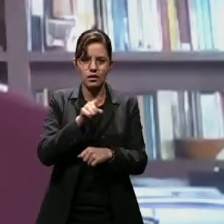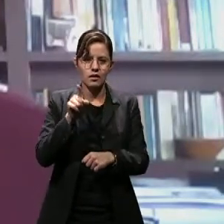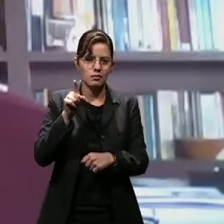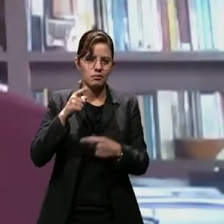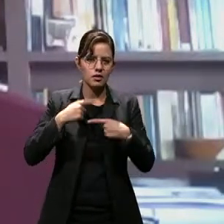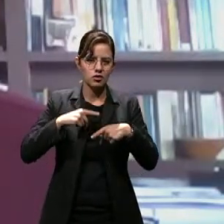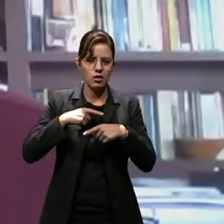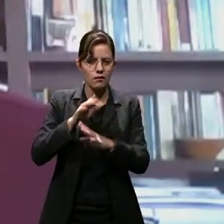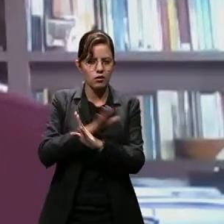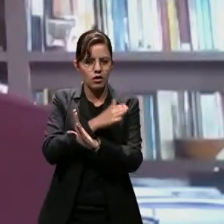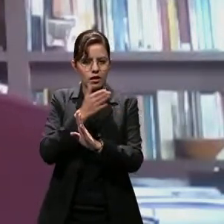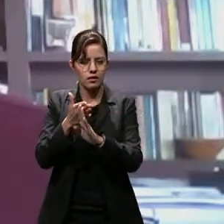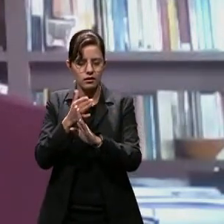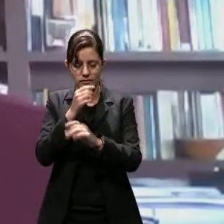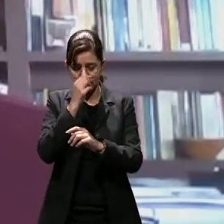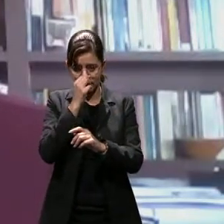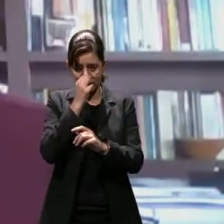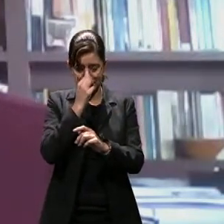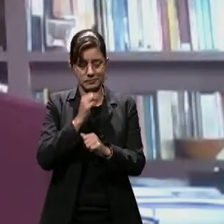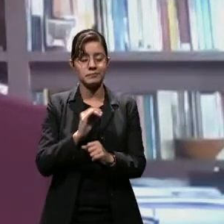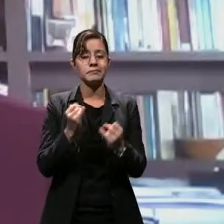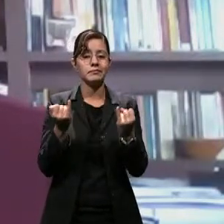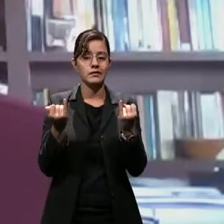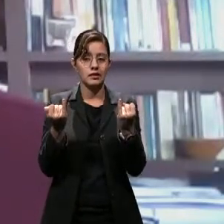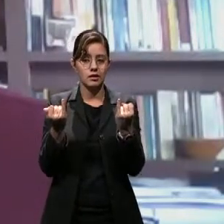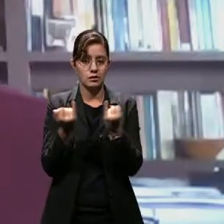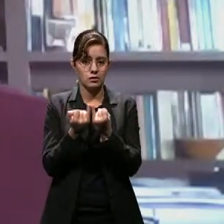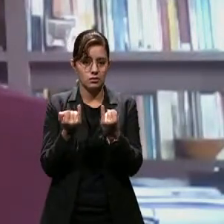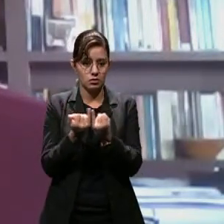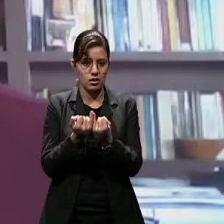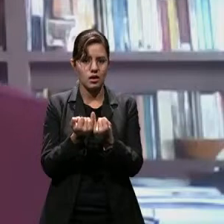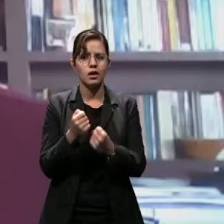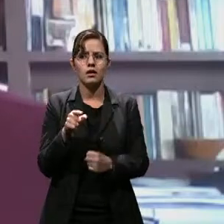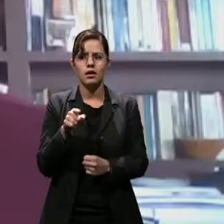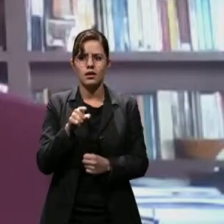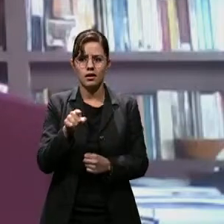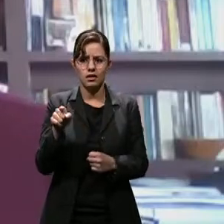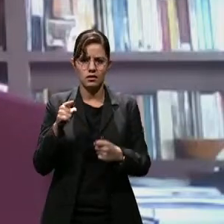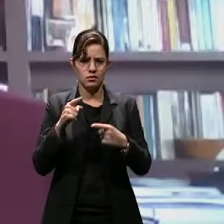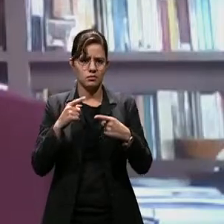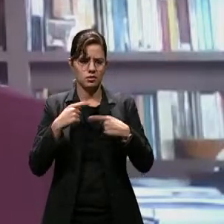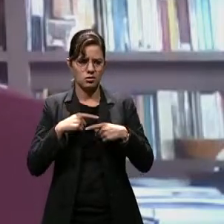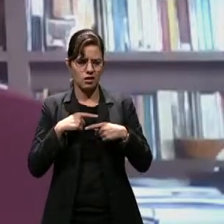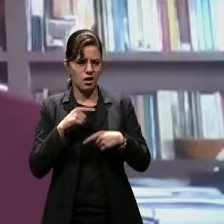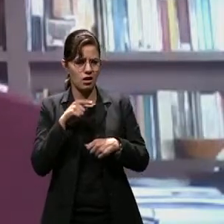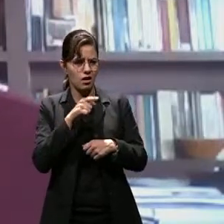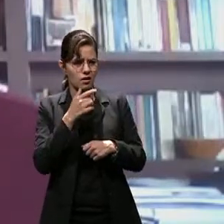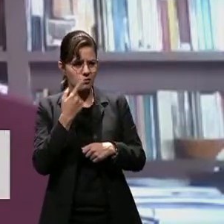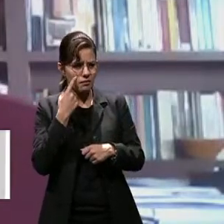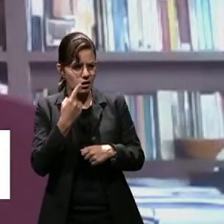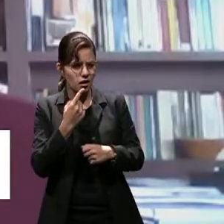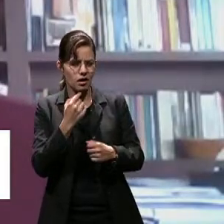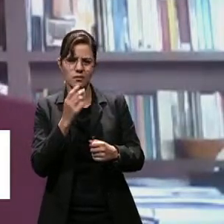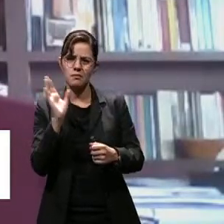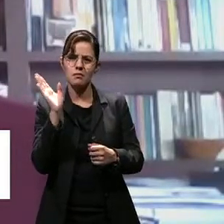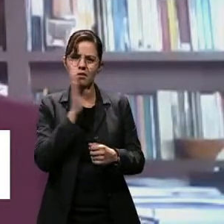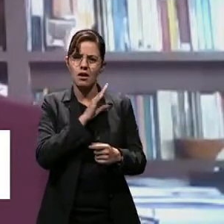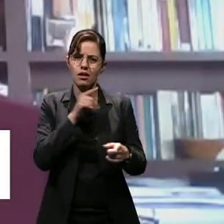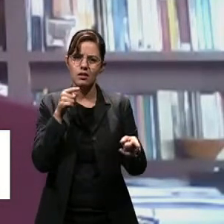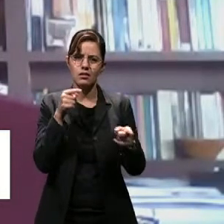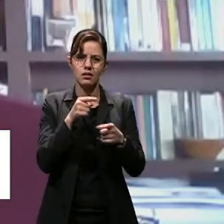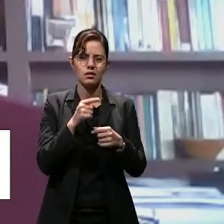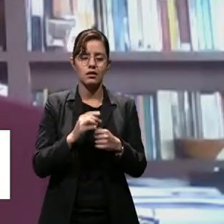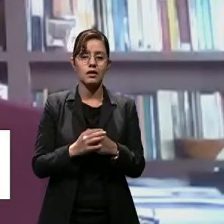and electoral rules, and even before the visibility towards these actions,